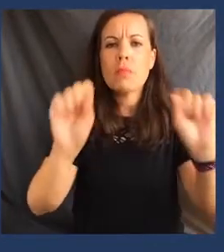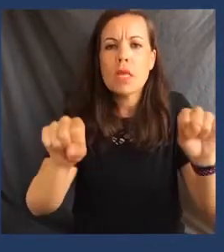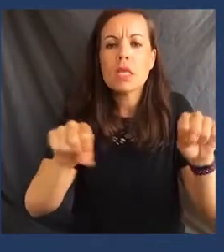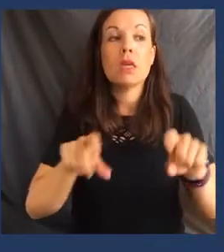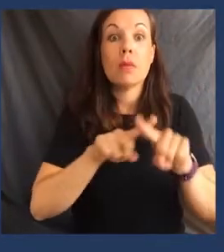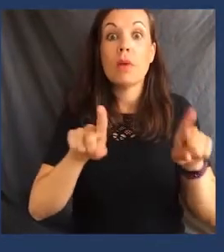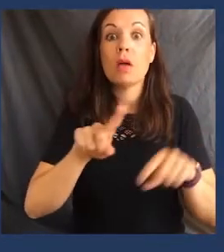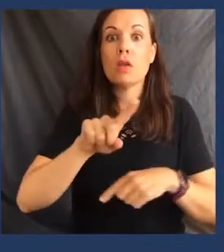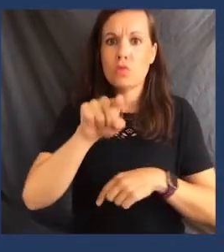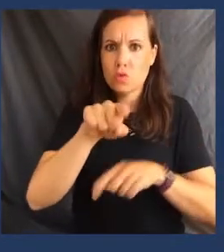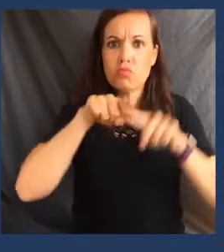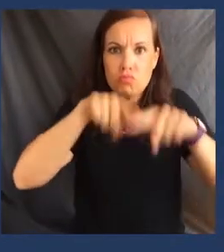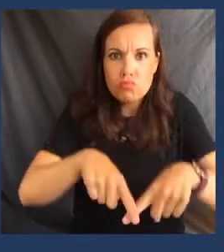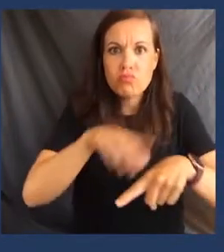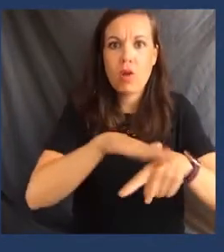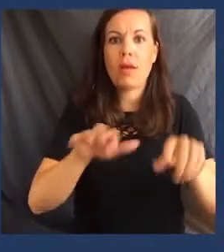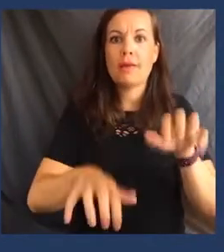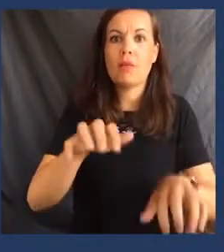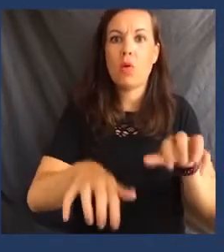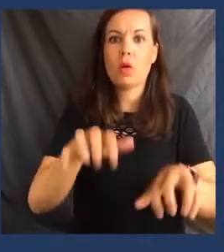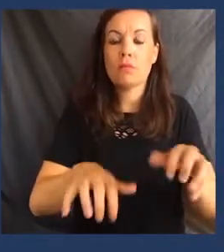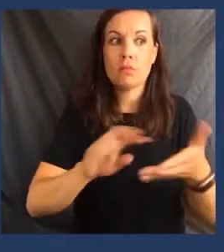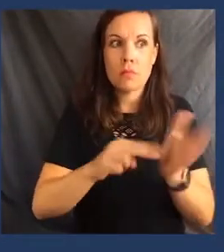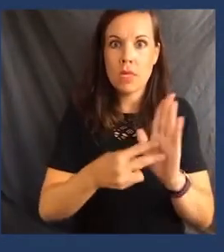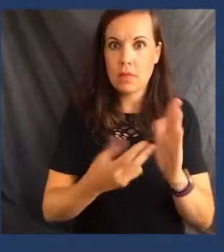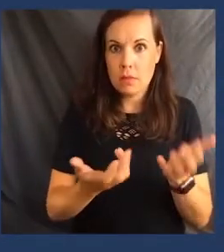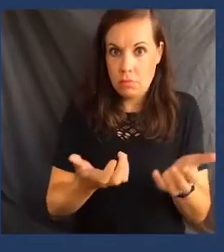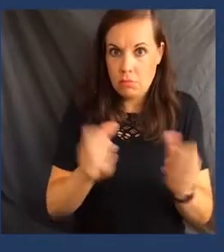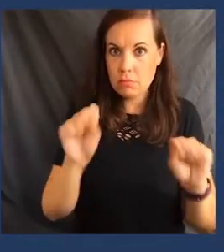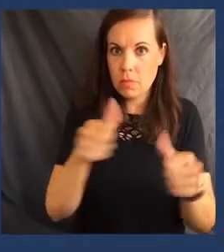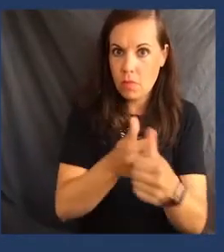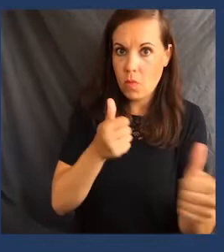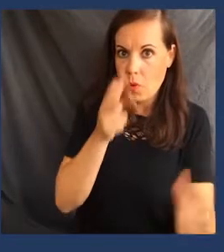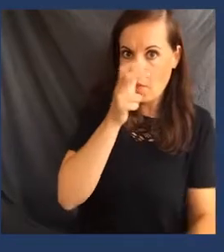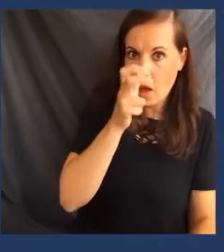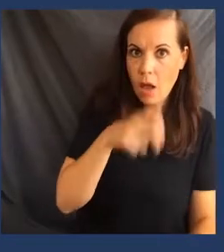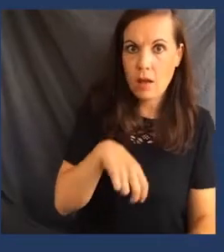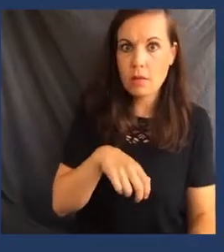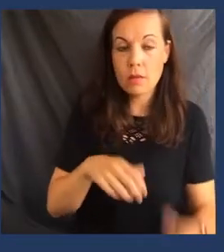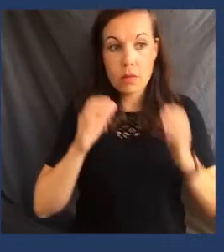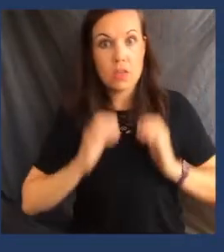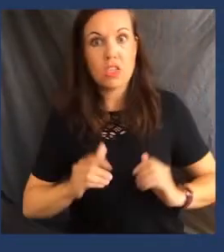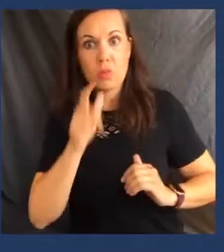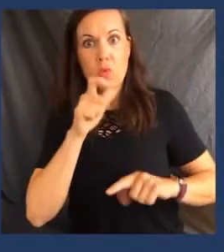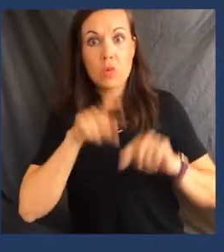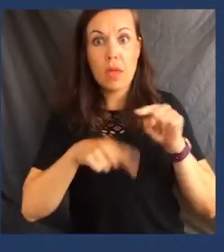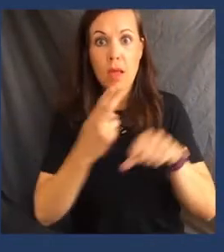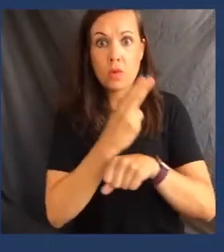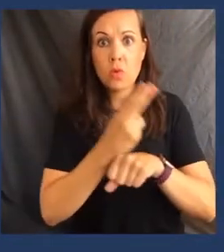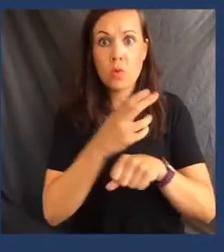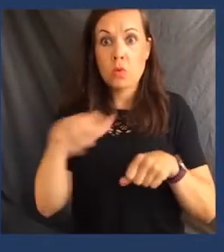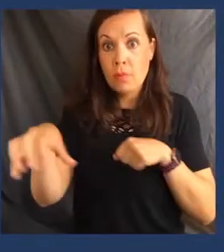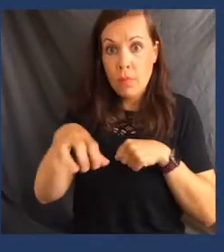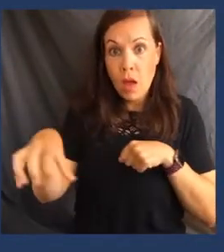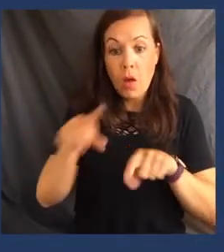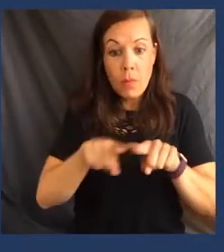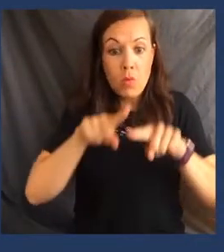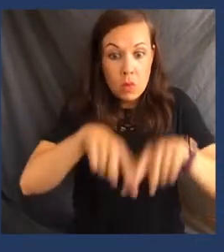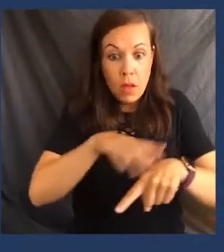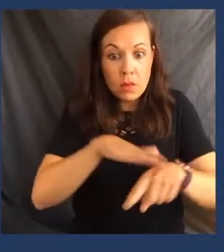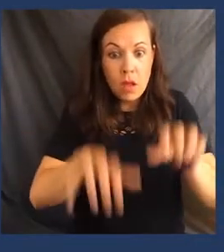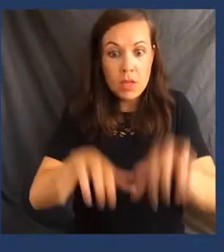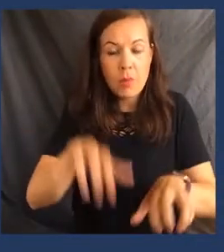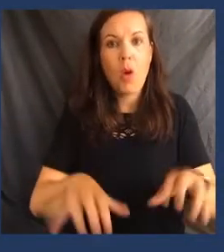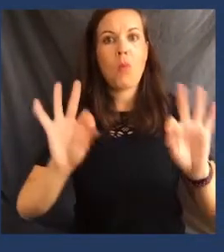just the keyboard, then you're going to avoid bugs and you're going to have a better experience for a customer who is unable to use a mouse. If